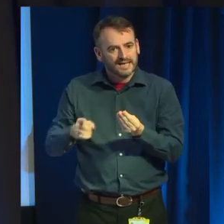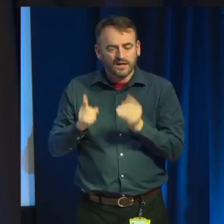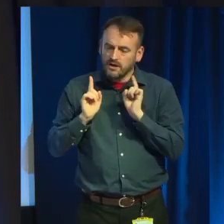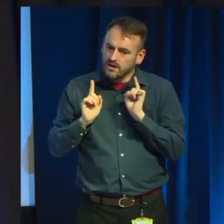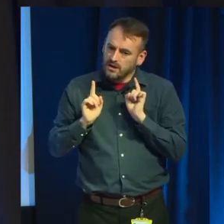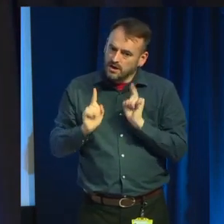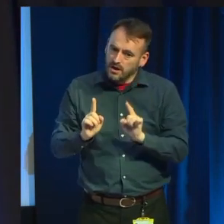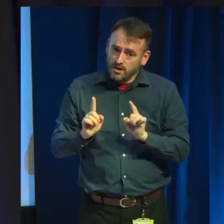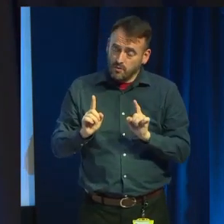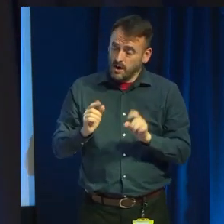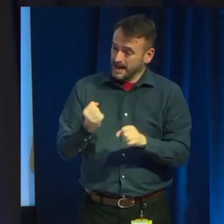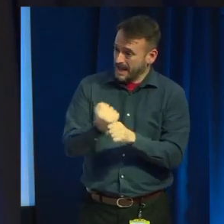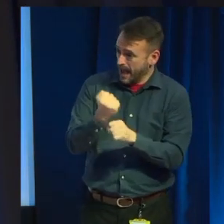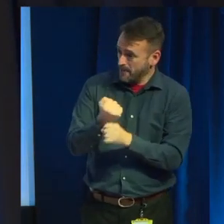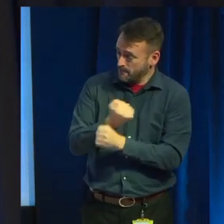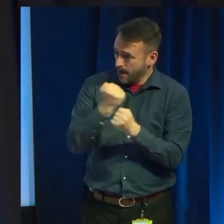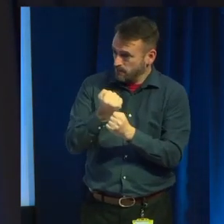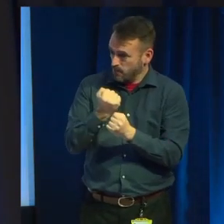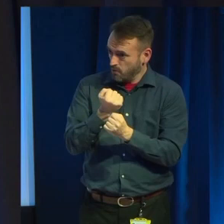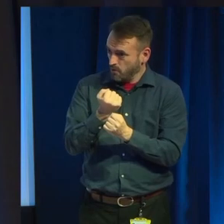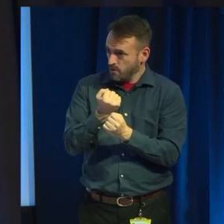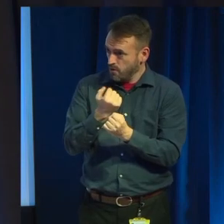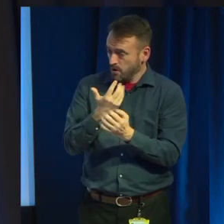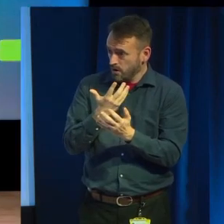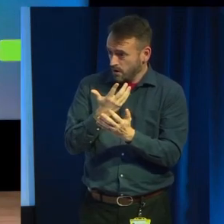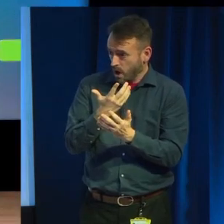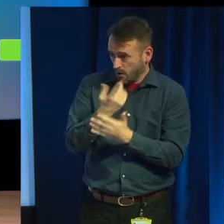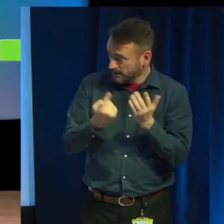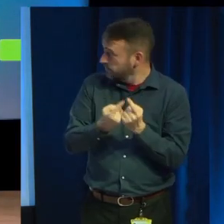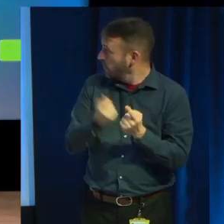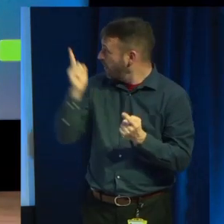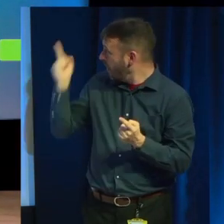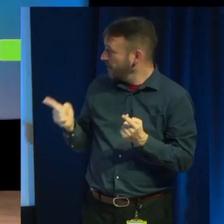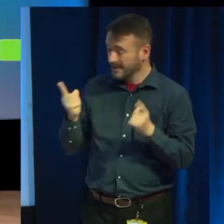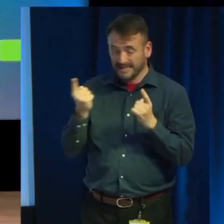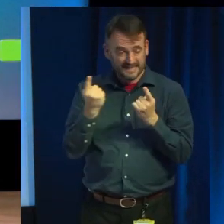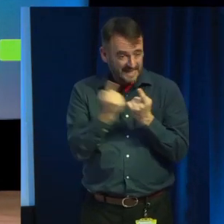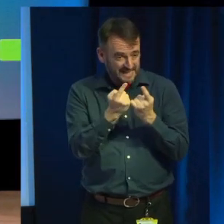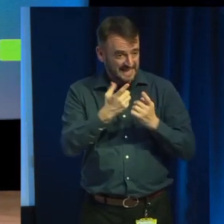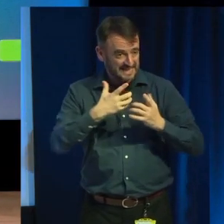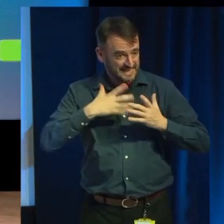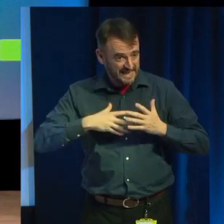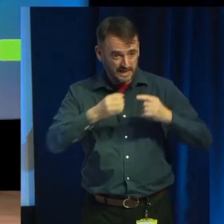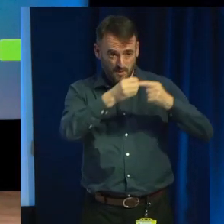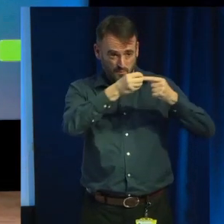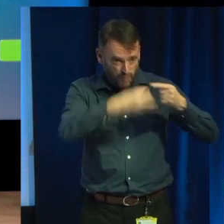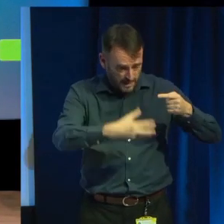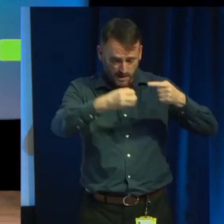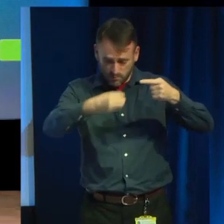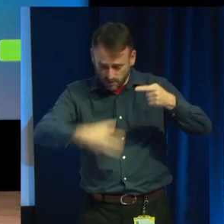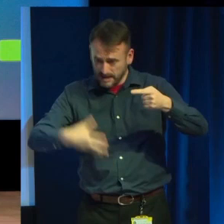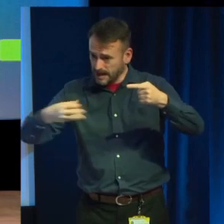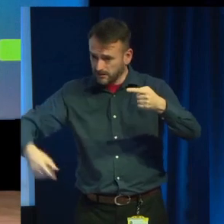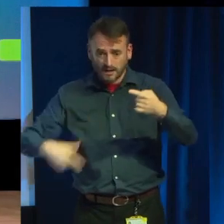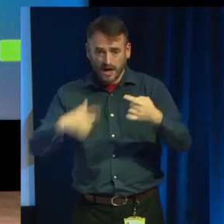game. So yes, there are all these disciplines. There are many more. All of them break down in further steps. I can make like a bunch of different slides, expand